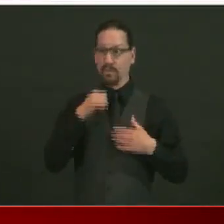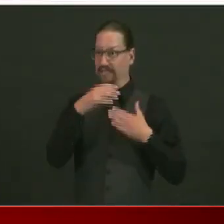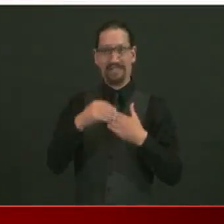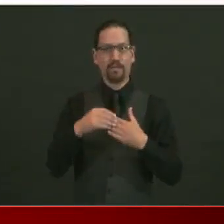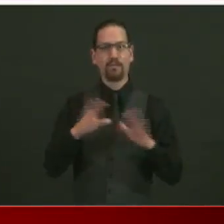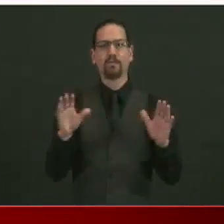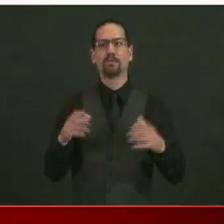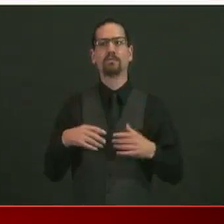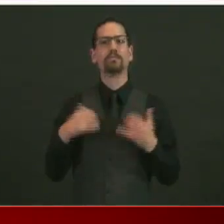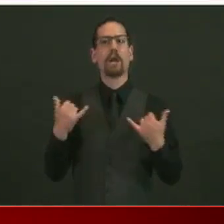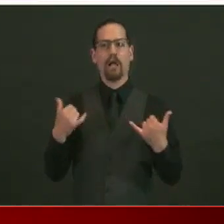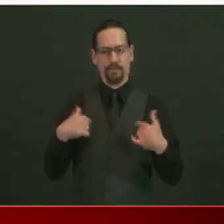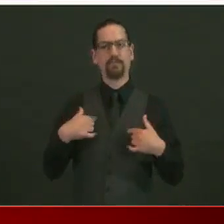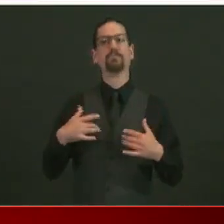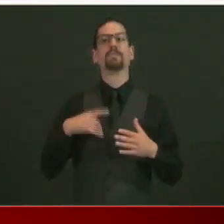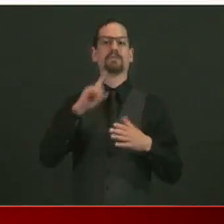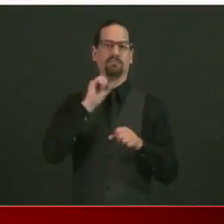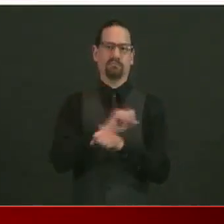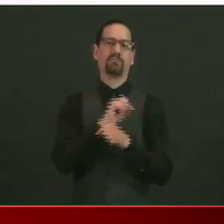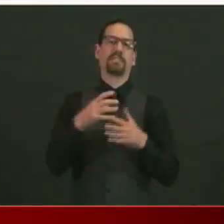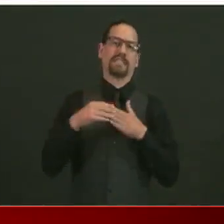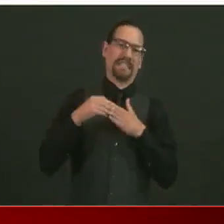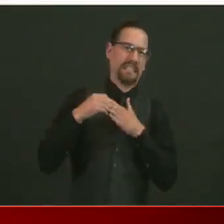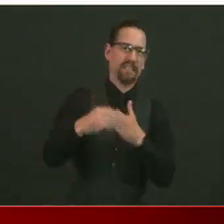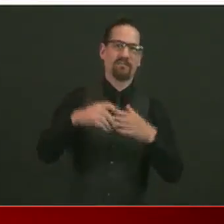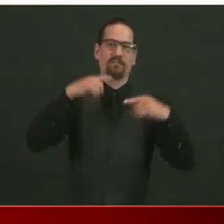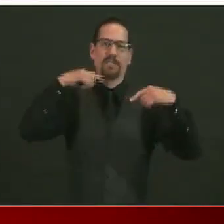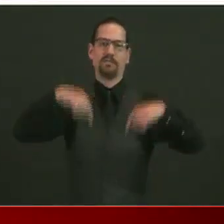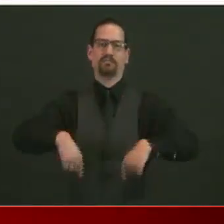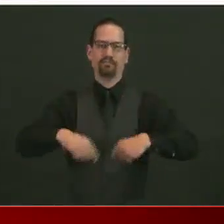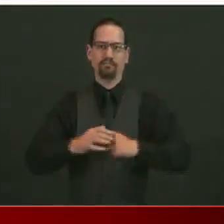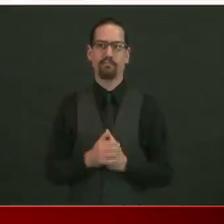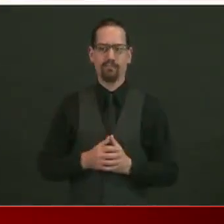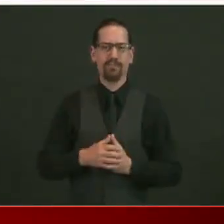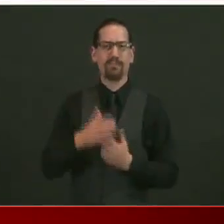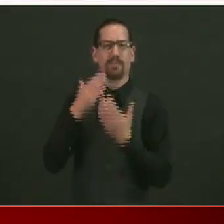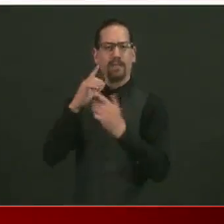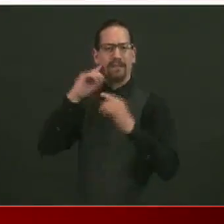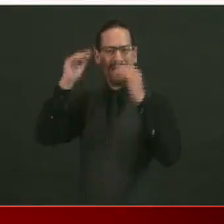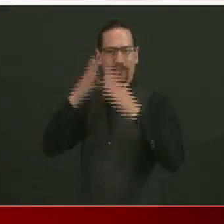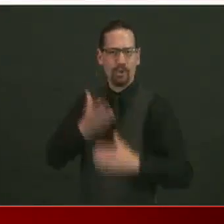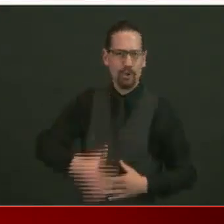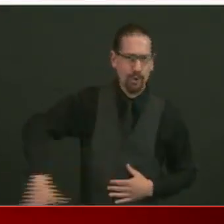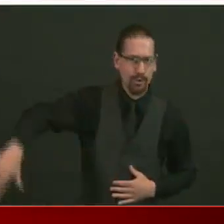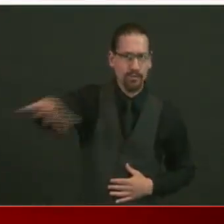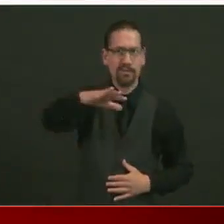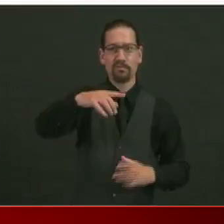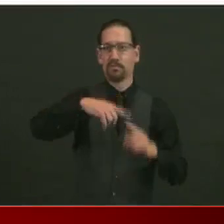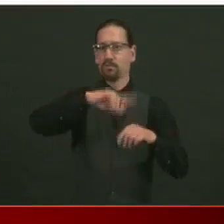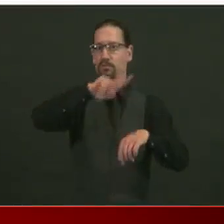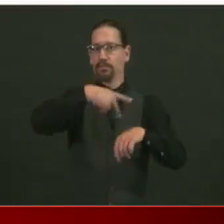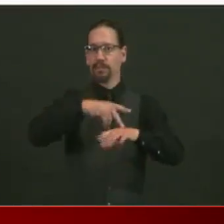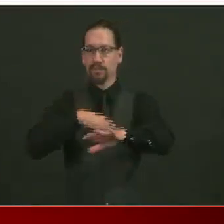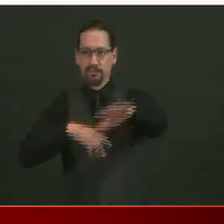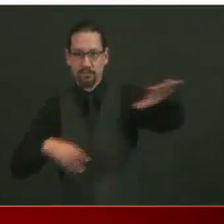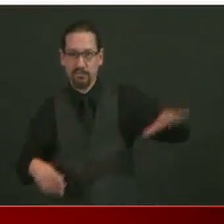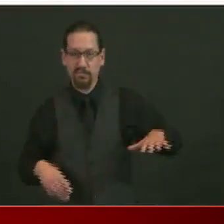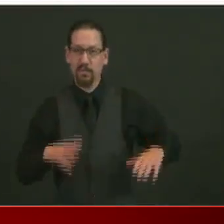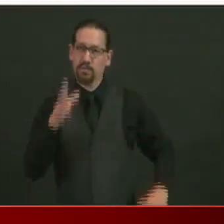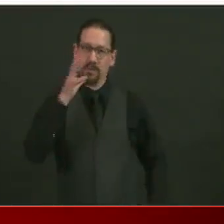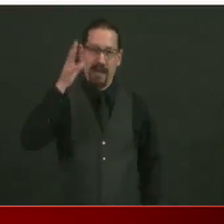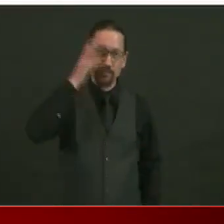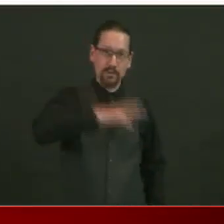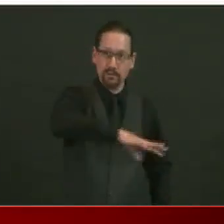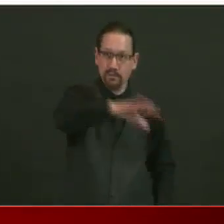the teachers, the administrators, the superintendents, principals, everyone, the parents, the students. Your